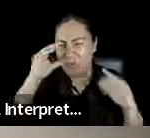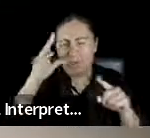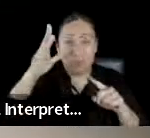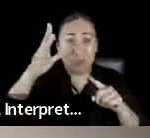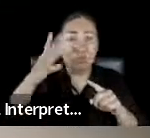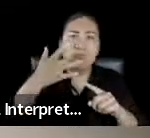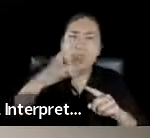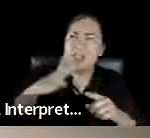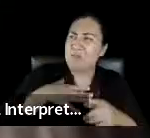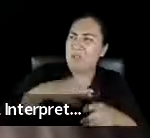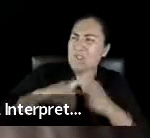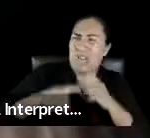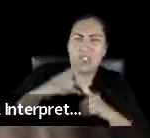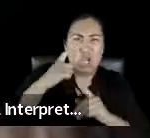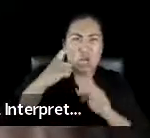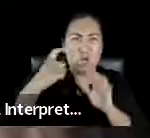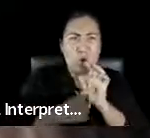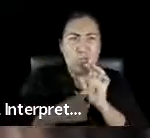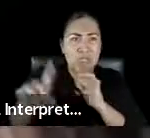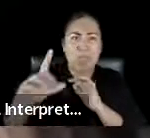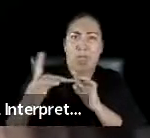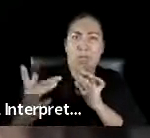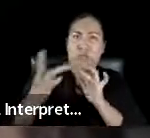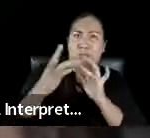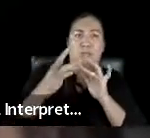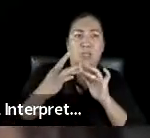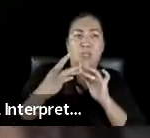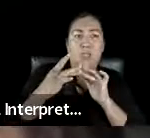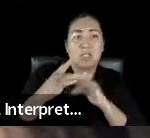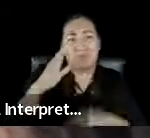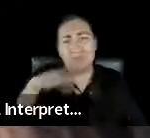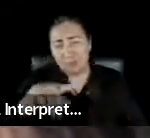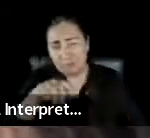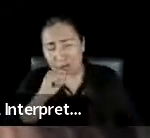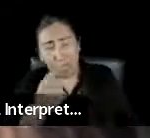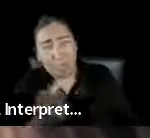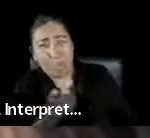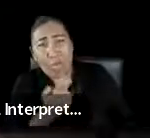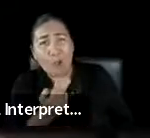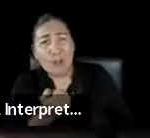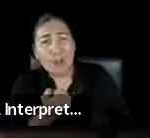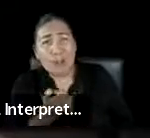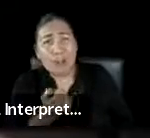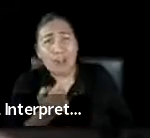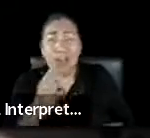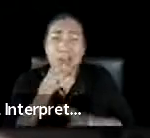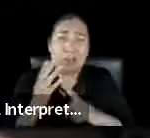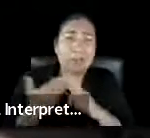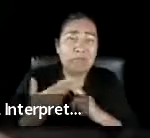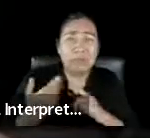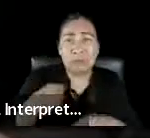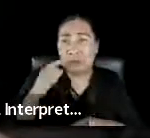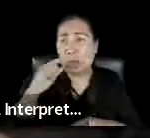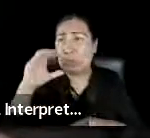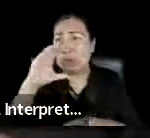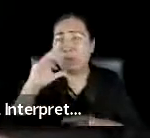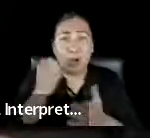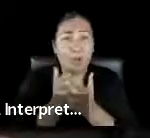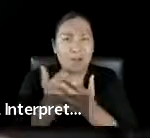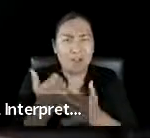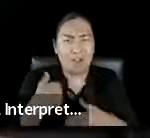these signs. They reached out to me and showed me I wasn't in this alone. They convinced me to seek help, and I'm doing a lot